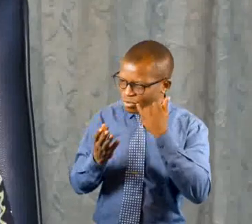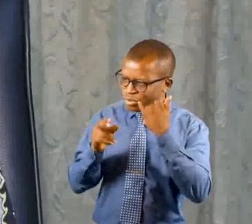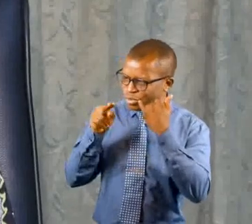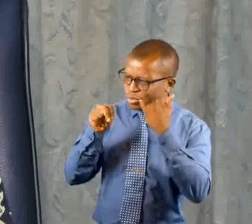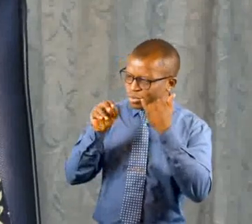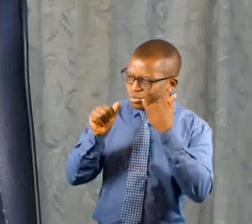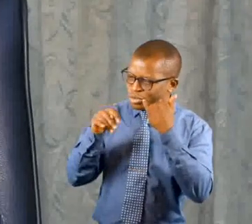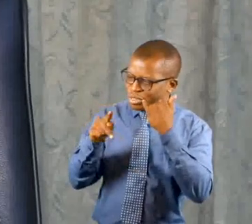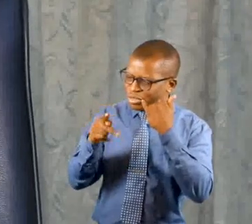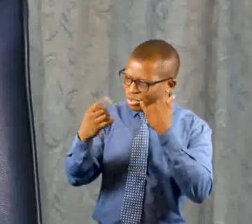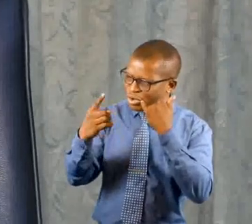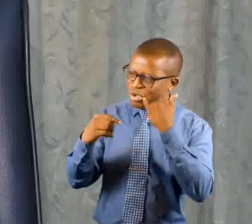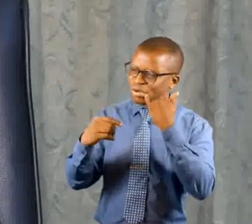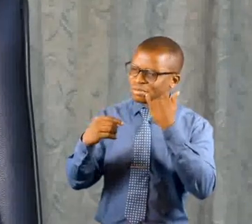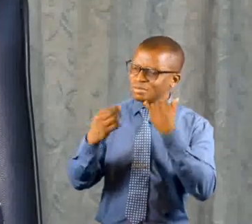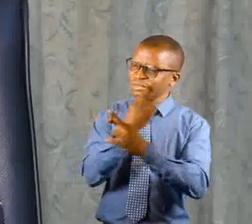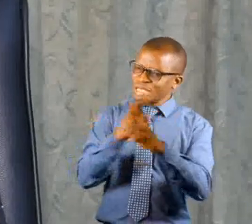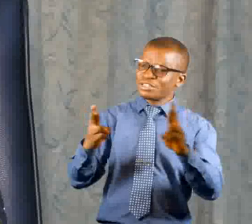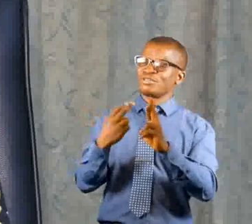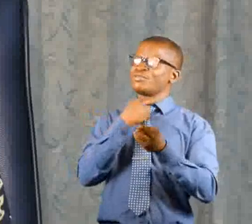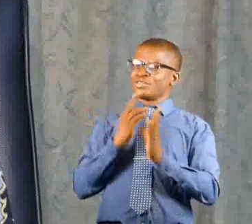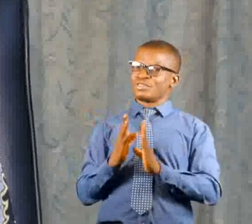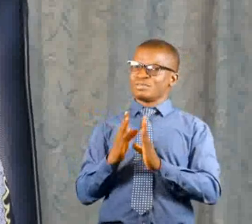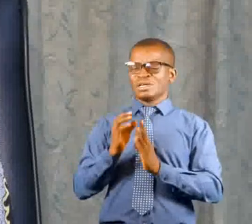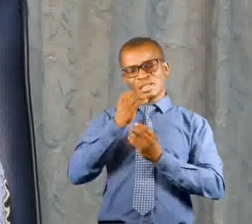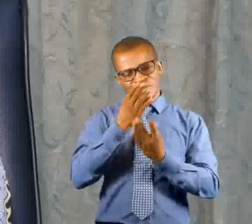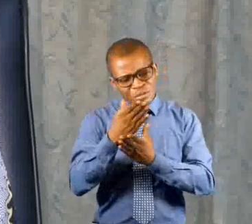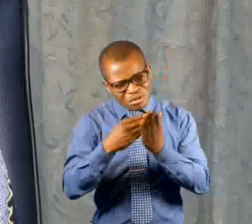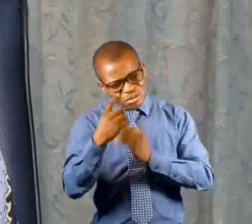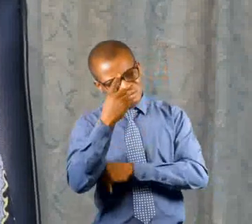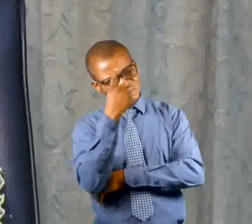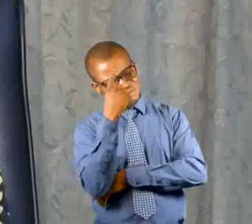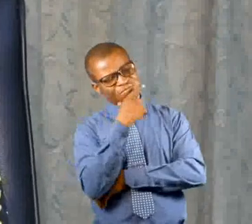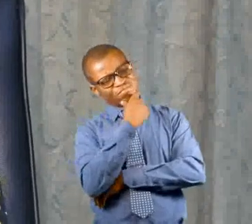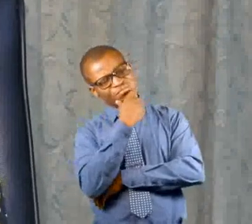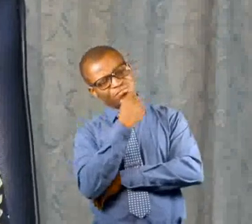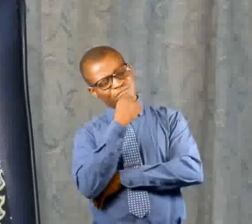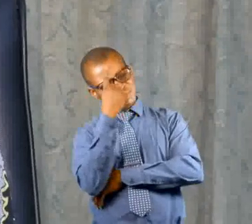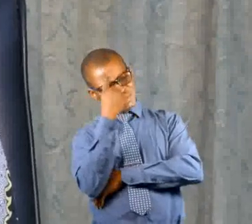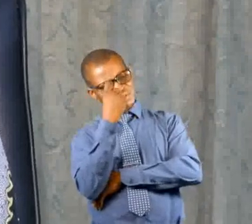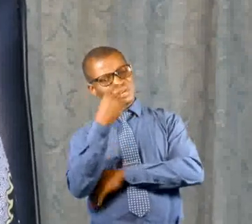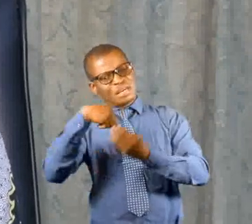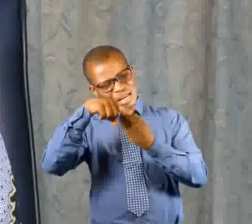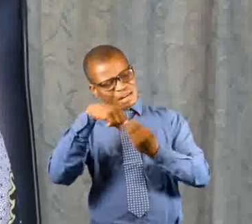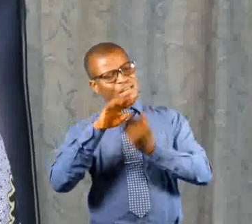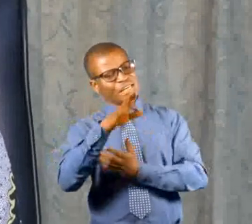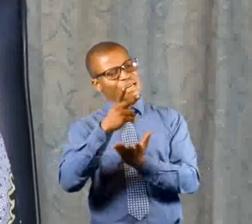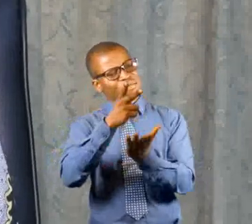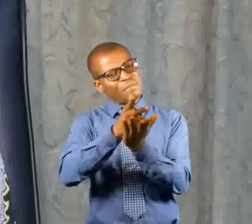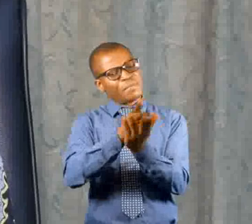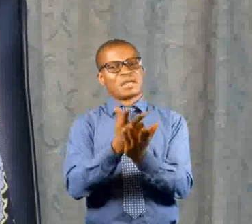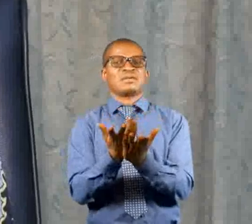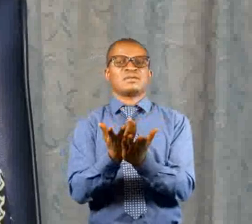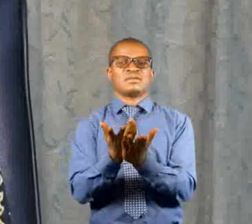telling us to come and rescue victims, telling us of suspicious characters around their various